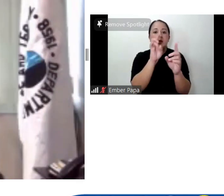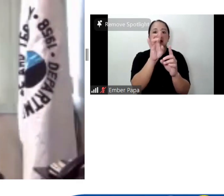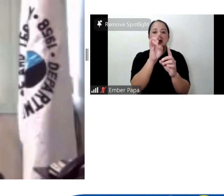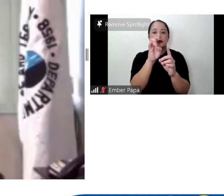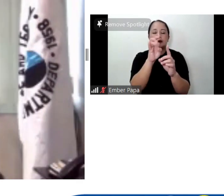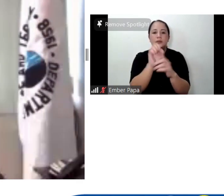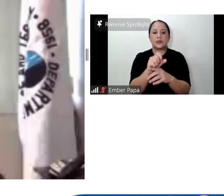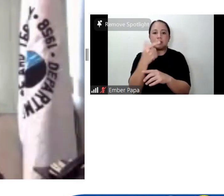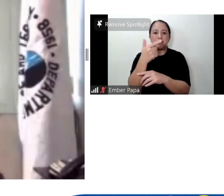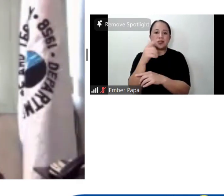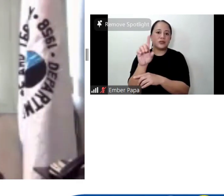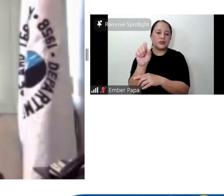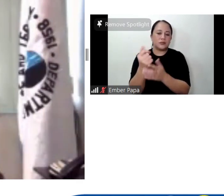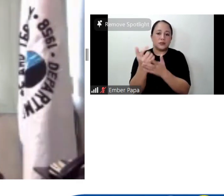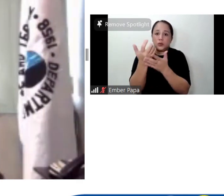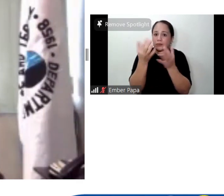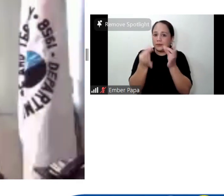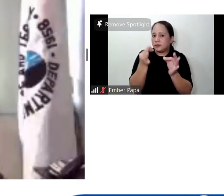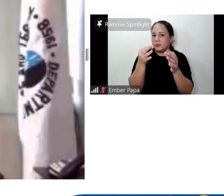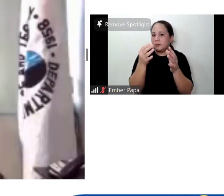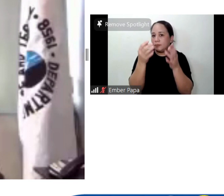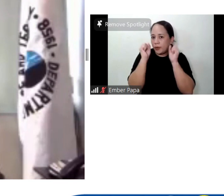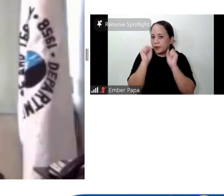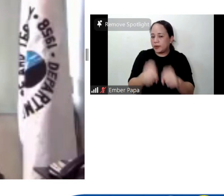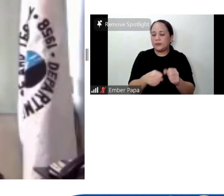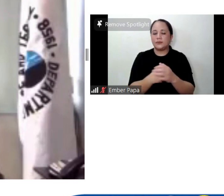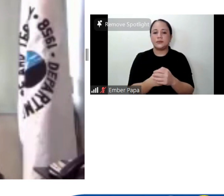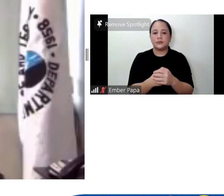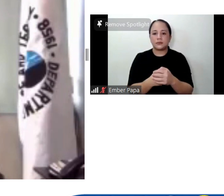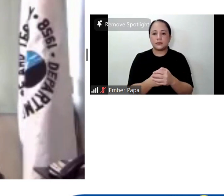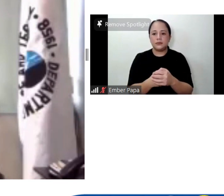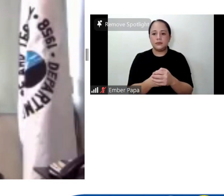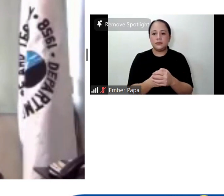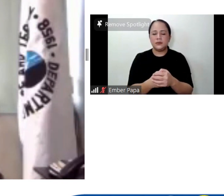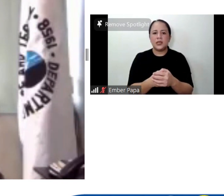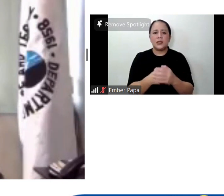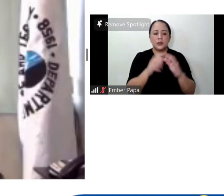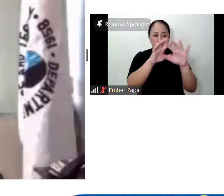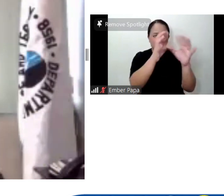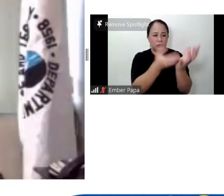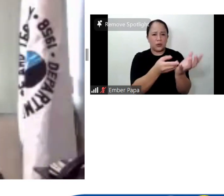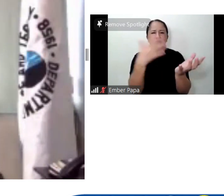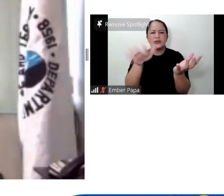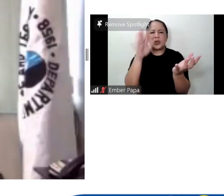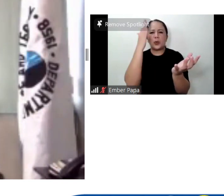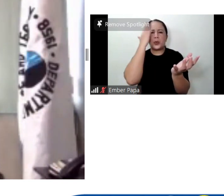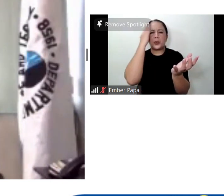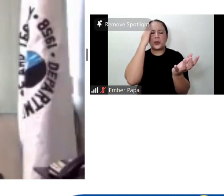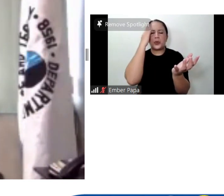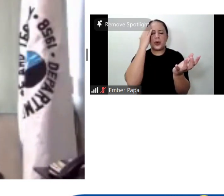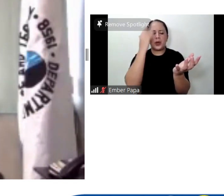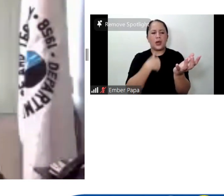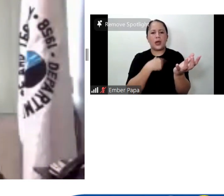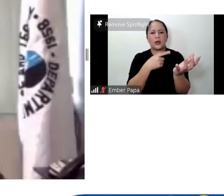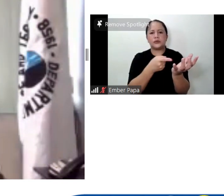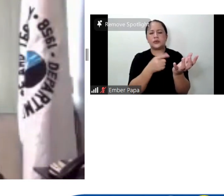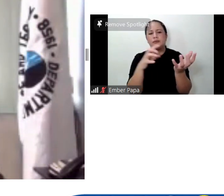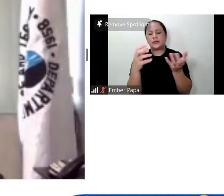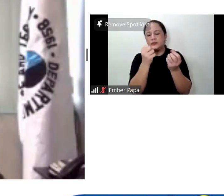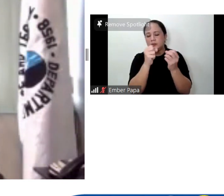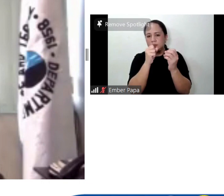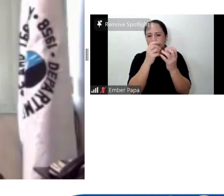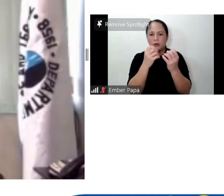Development Goals whenever possible. The world, as we know, is driven and shaped by the forces of